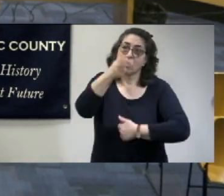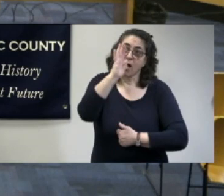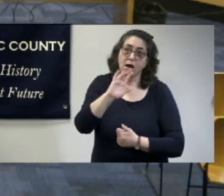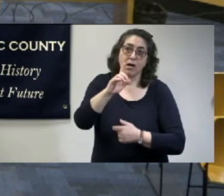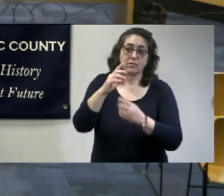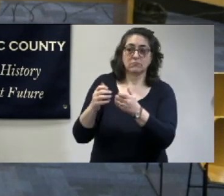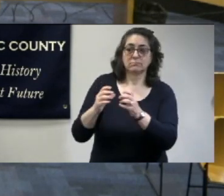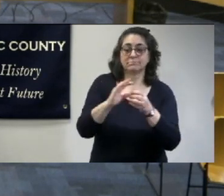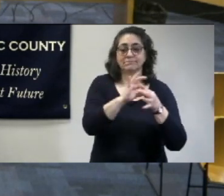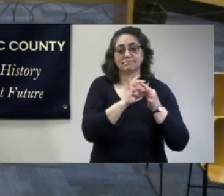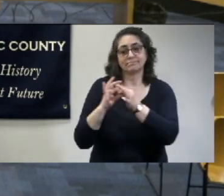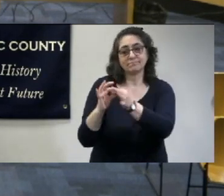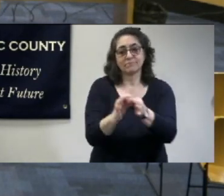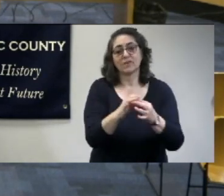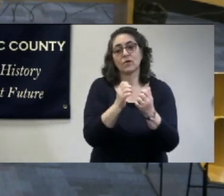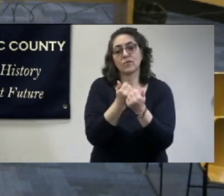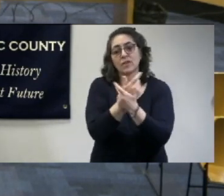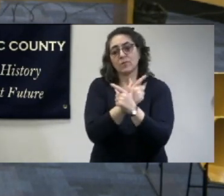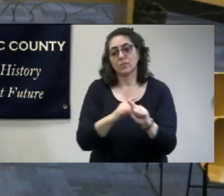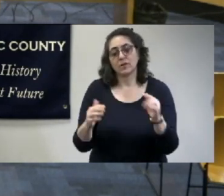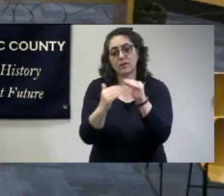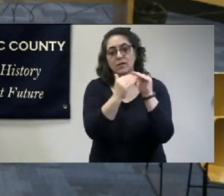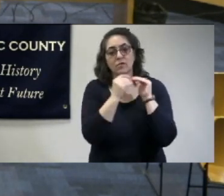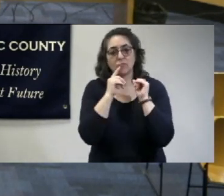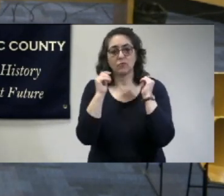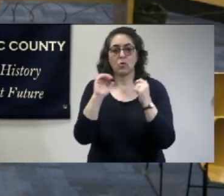indivisible, liberty, and justice for all.